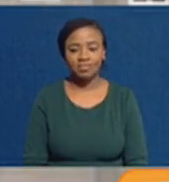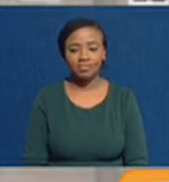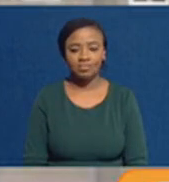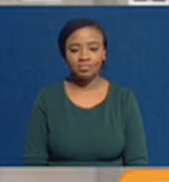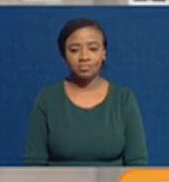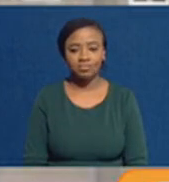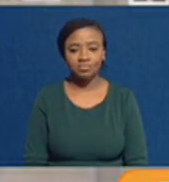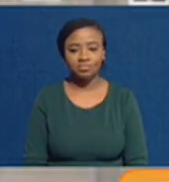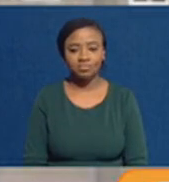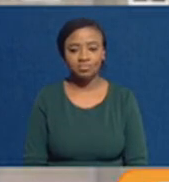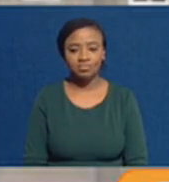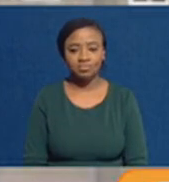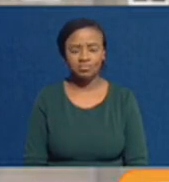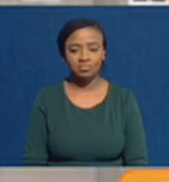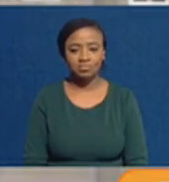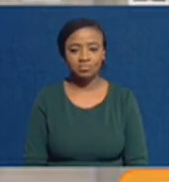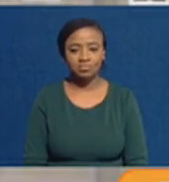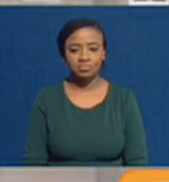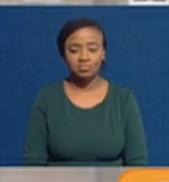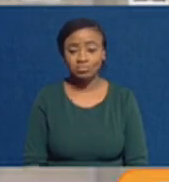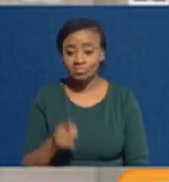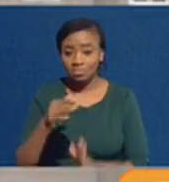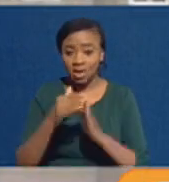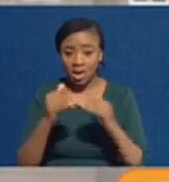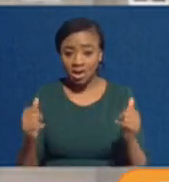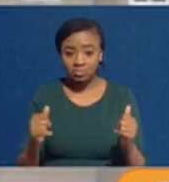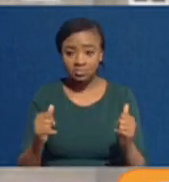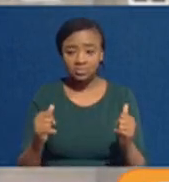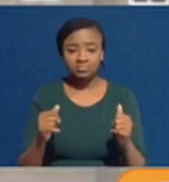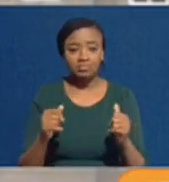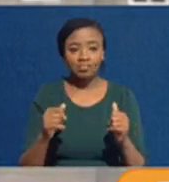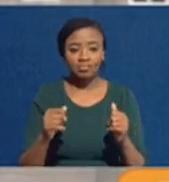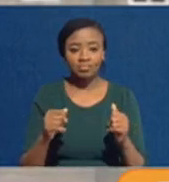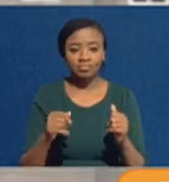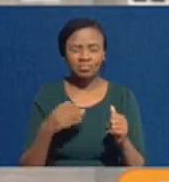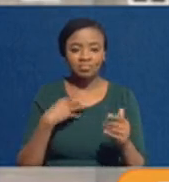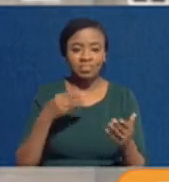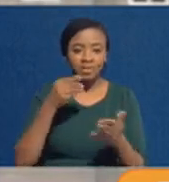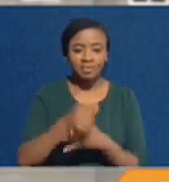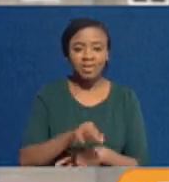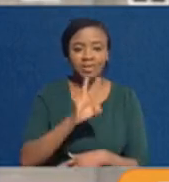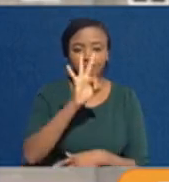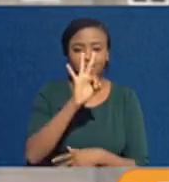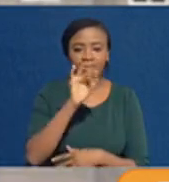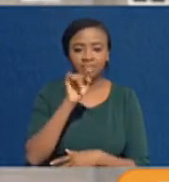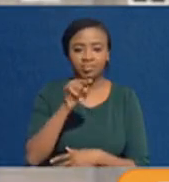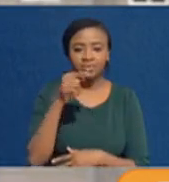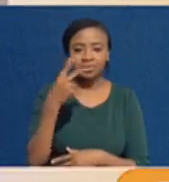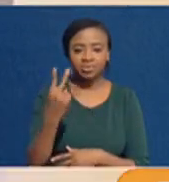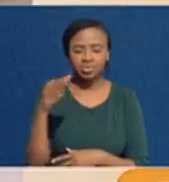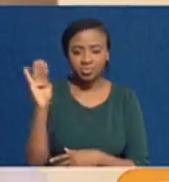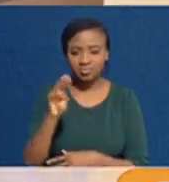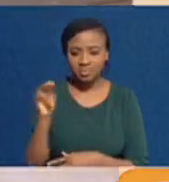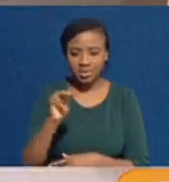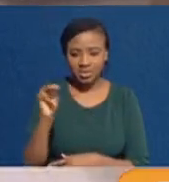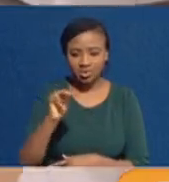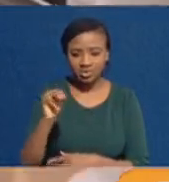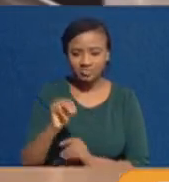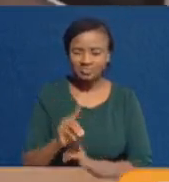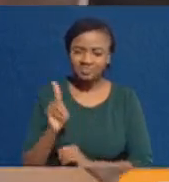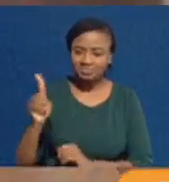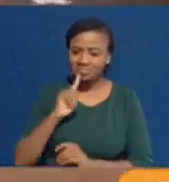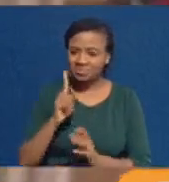ulimaliza kulipo, nilipa pesa ngapi? Cost ya nyumba, wale nilipa 3.2 million. Ochieng says